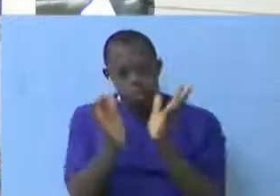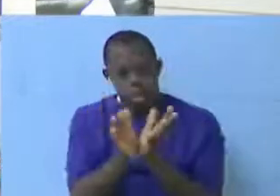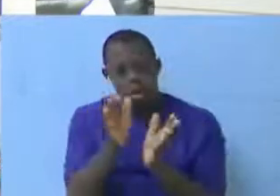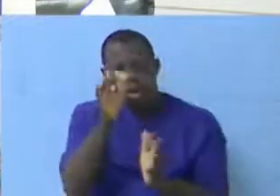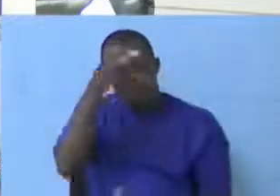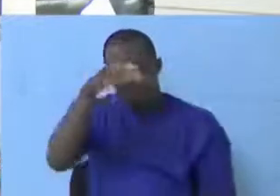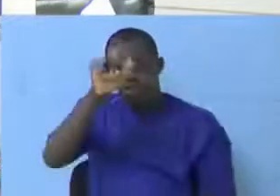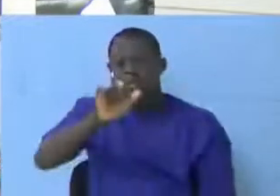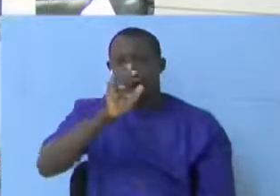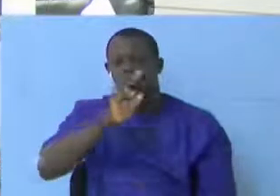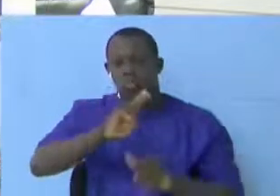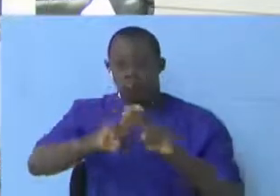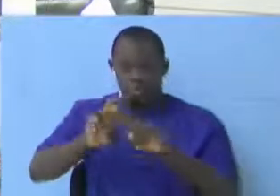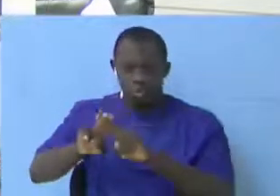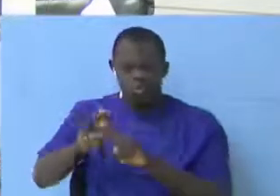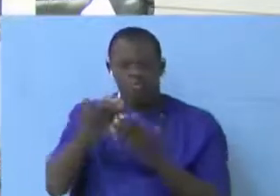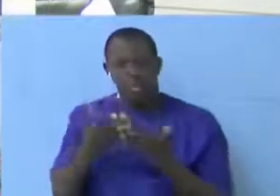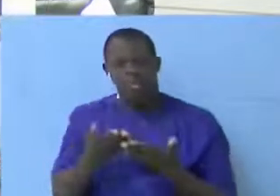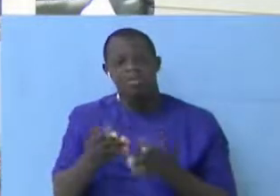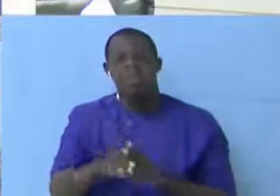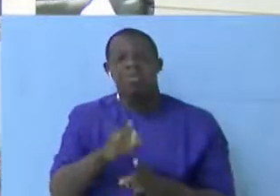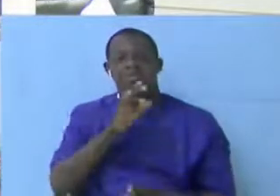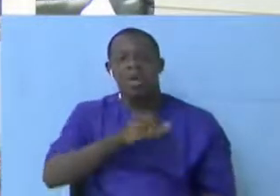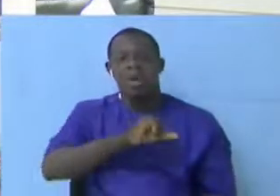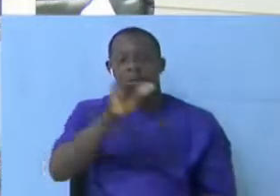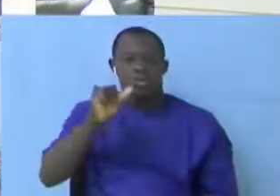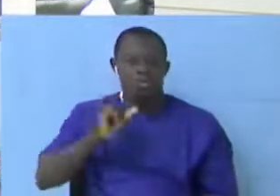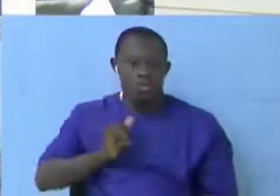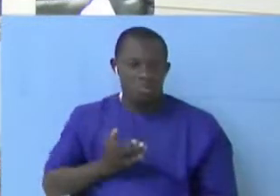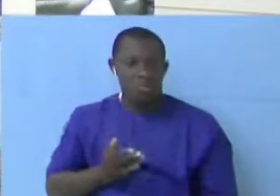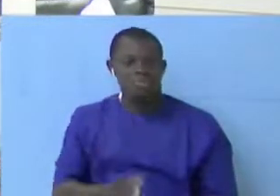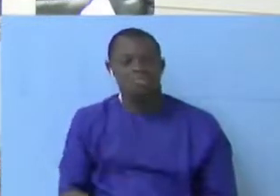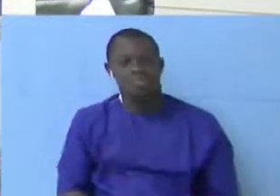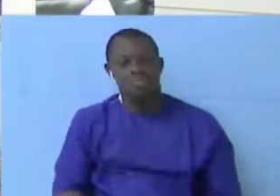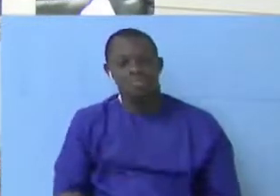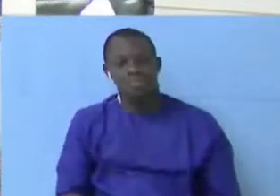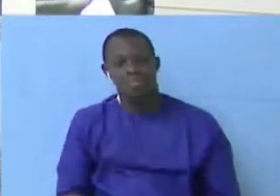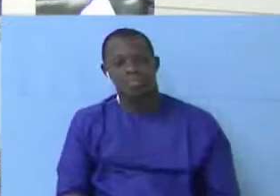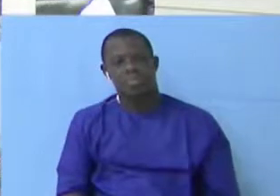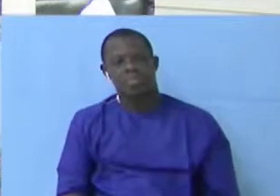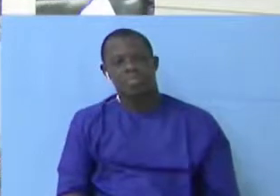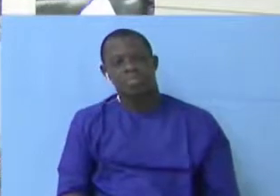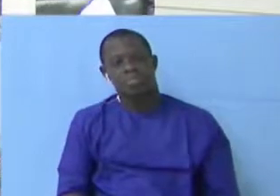Commissioner and David Sirinya. Ladies and gentlemen. Musukafuke membeja.